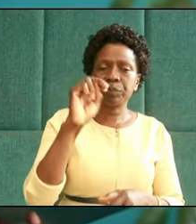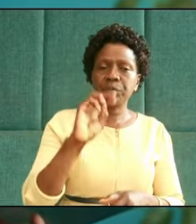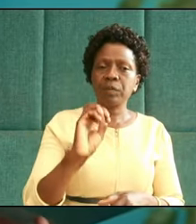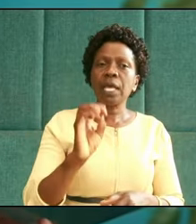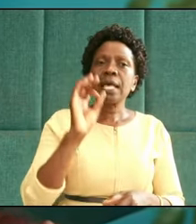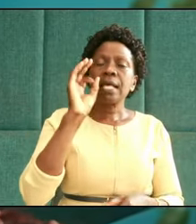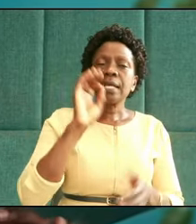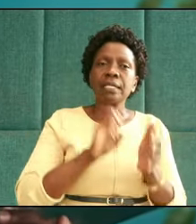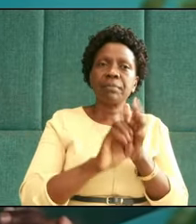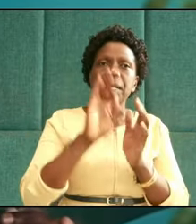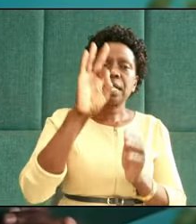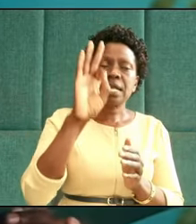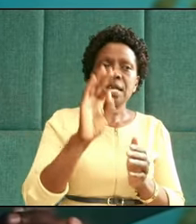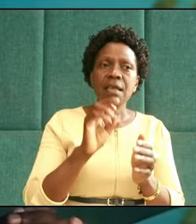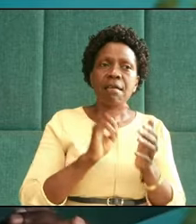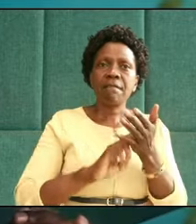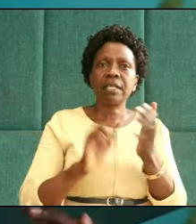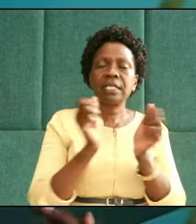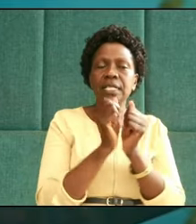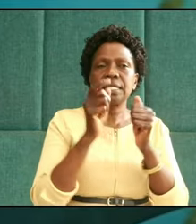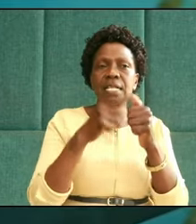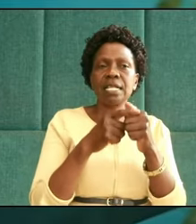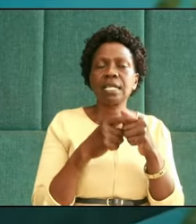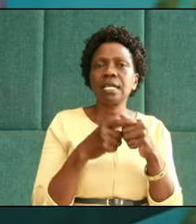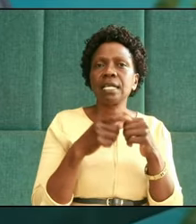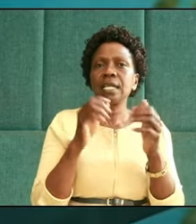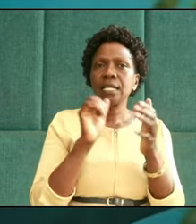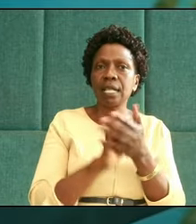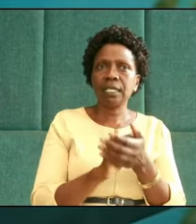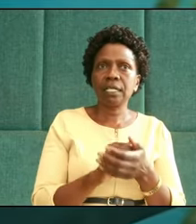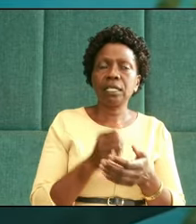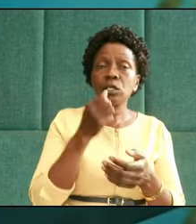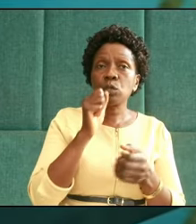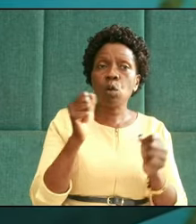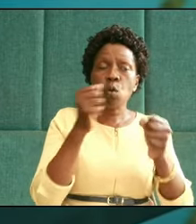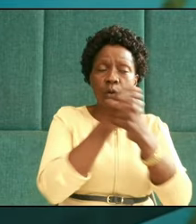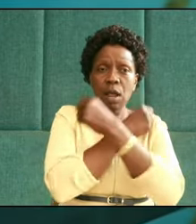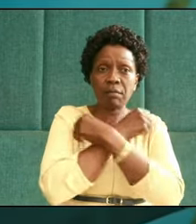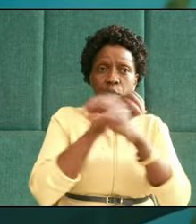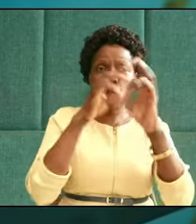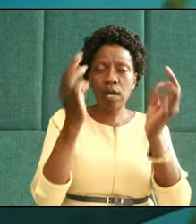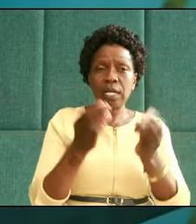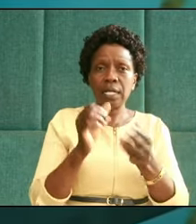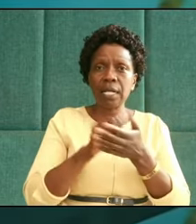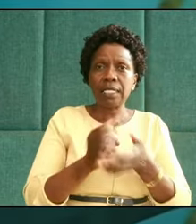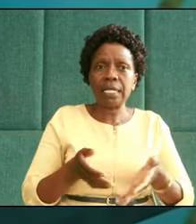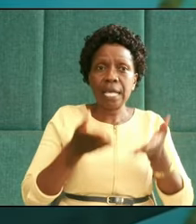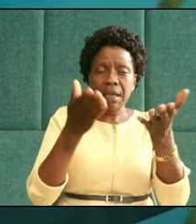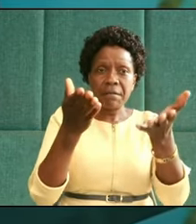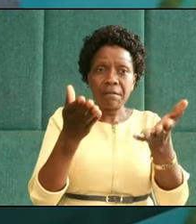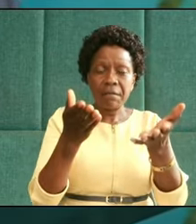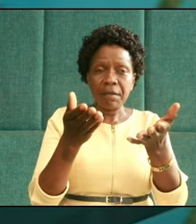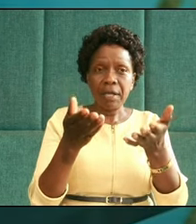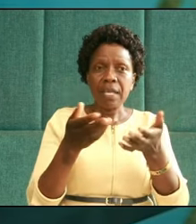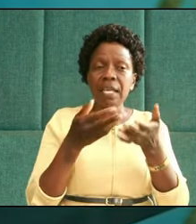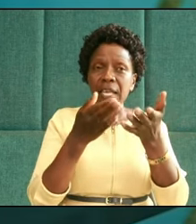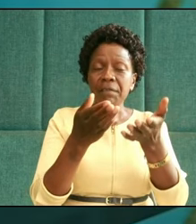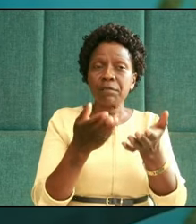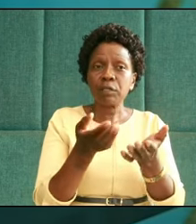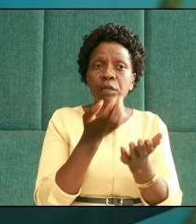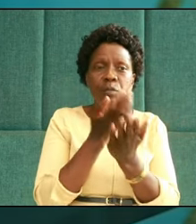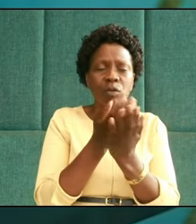that he so loved the world that he gave. He didn't lend, he